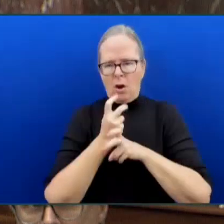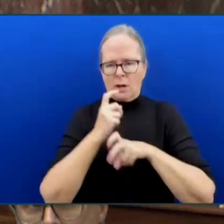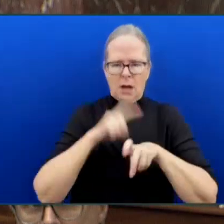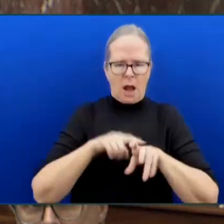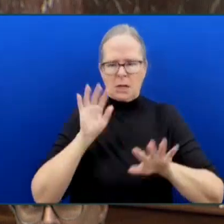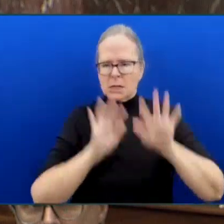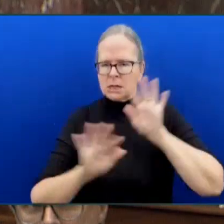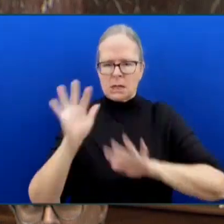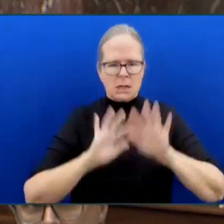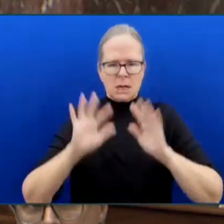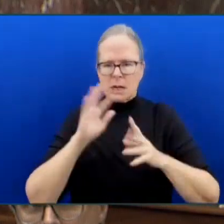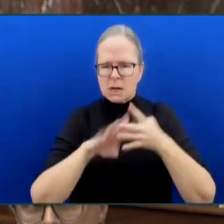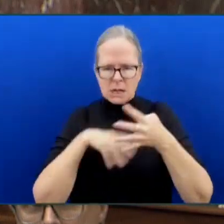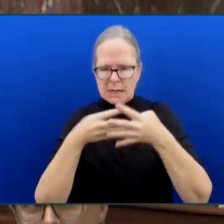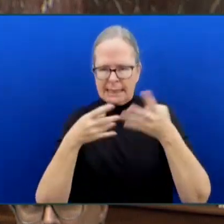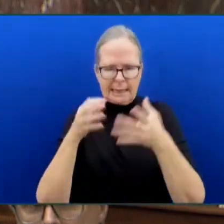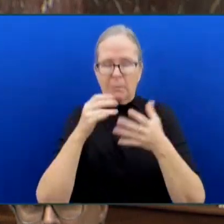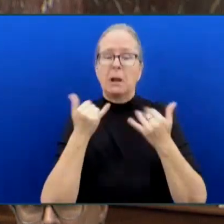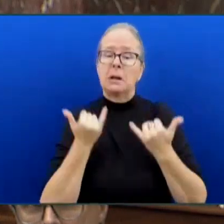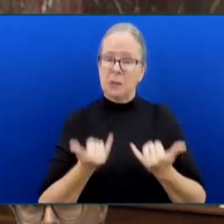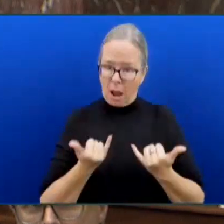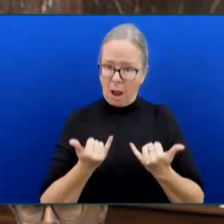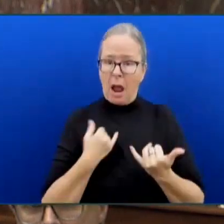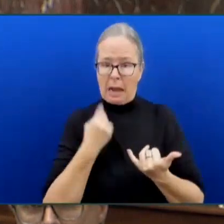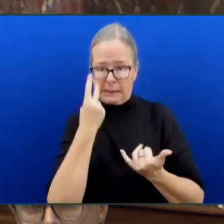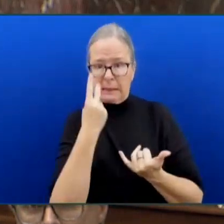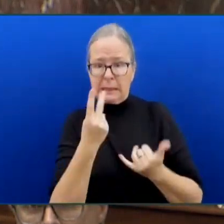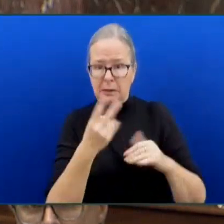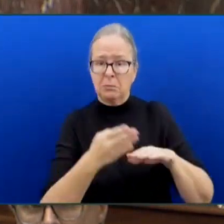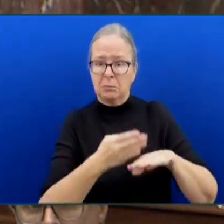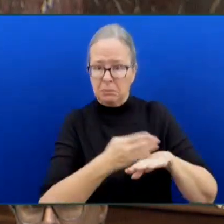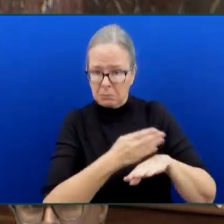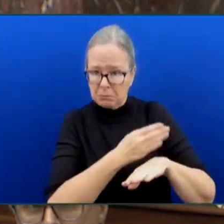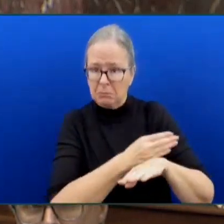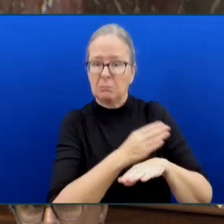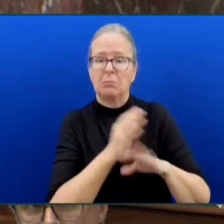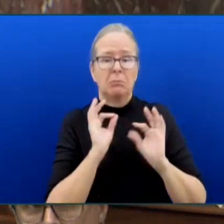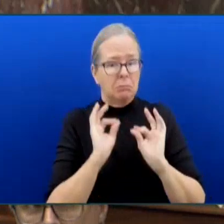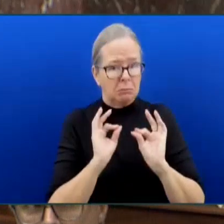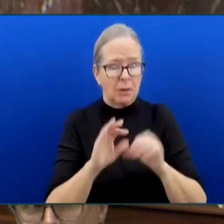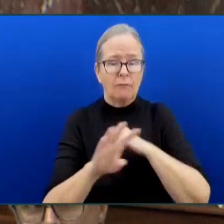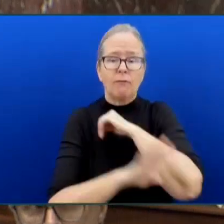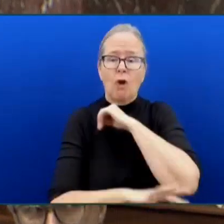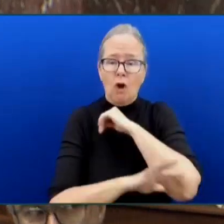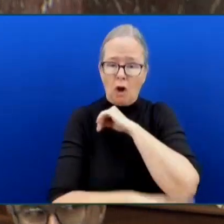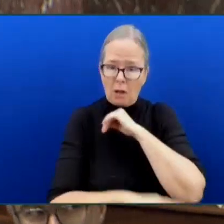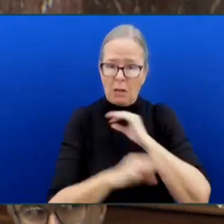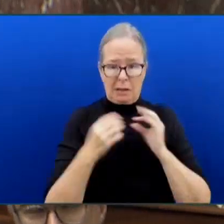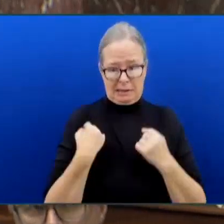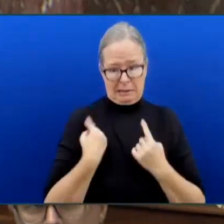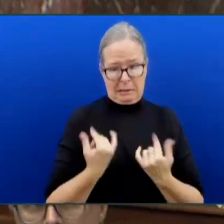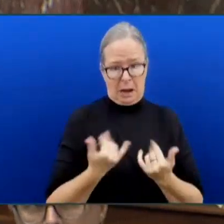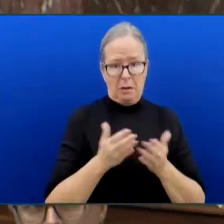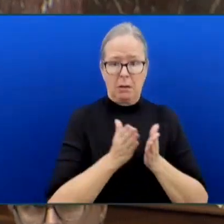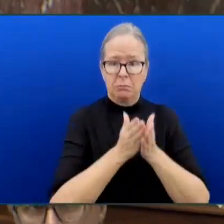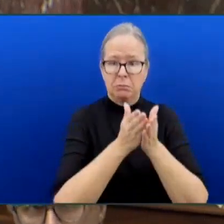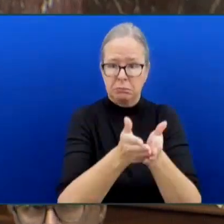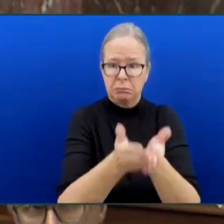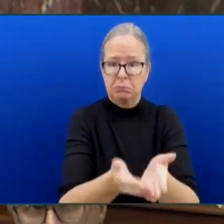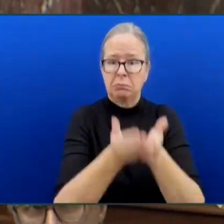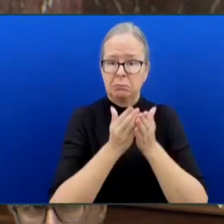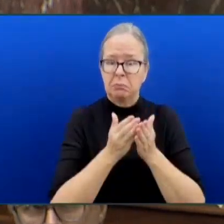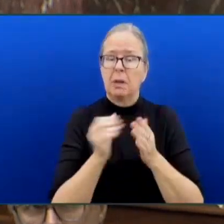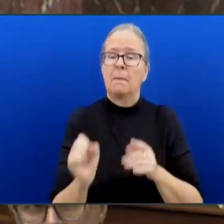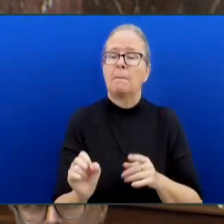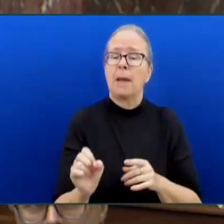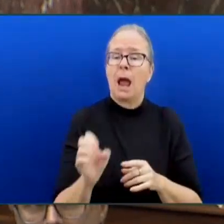fall results on sailings are now back up at 99.1% of all scheduled sailings sailing